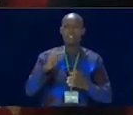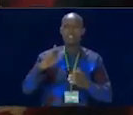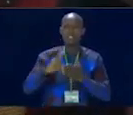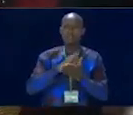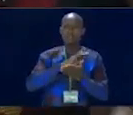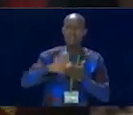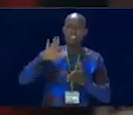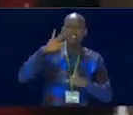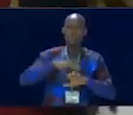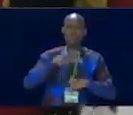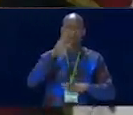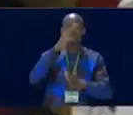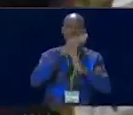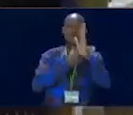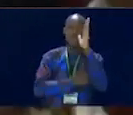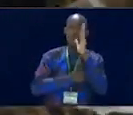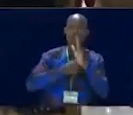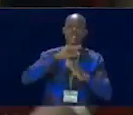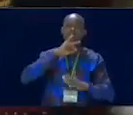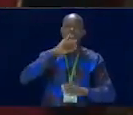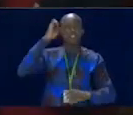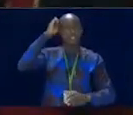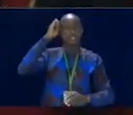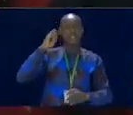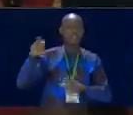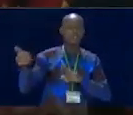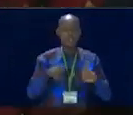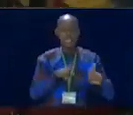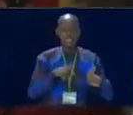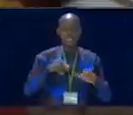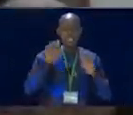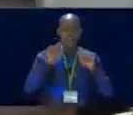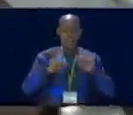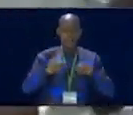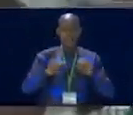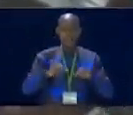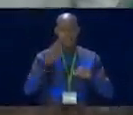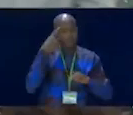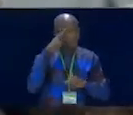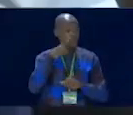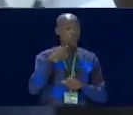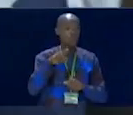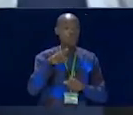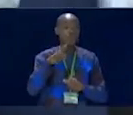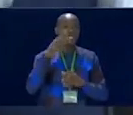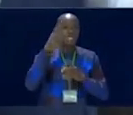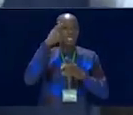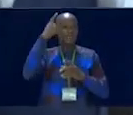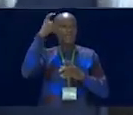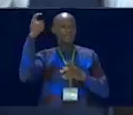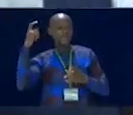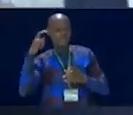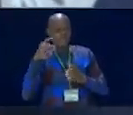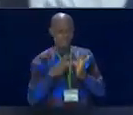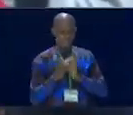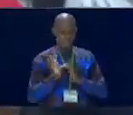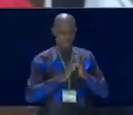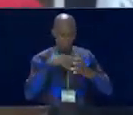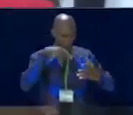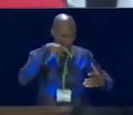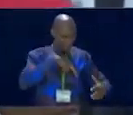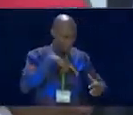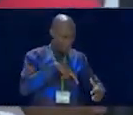divine touch of God. It is readily available. I say, imagine Jesus standing beside you and receive